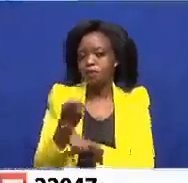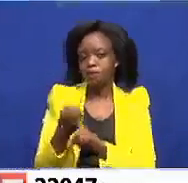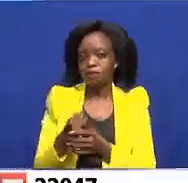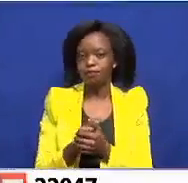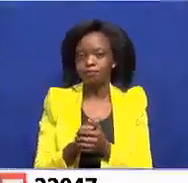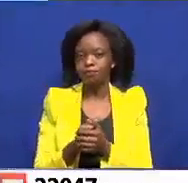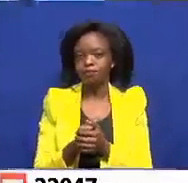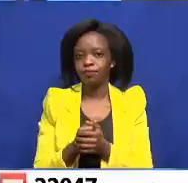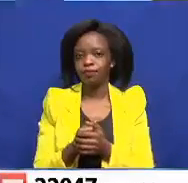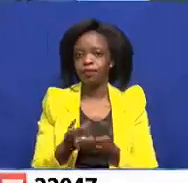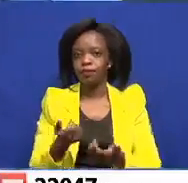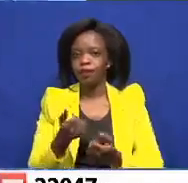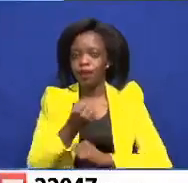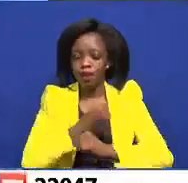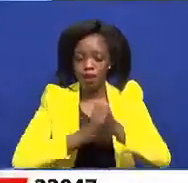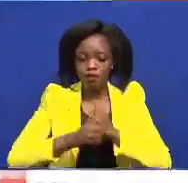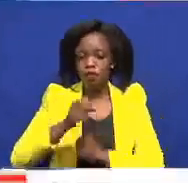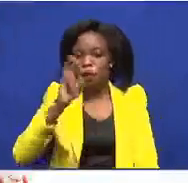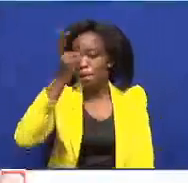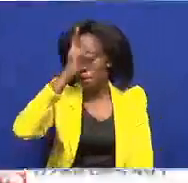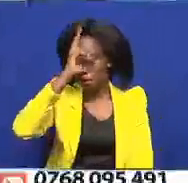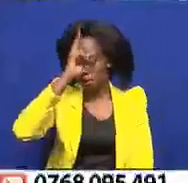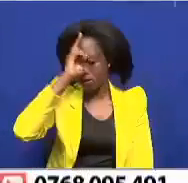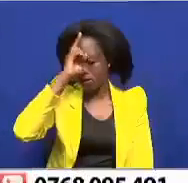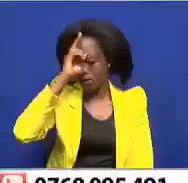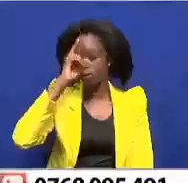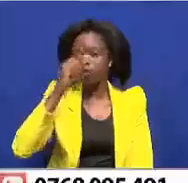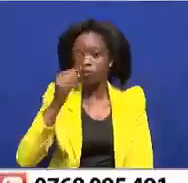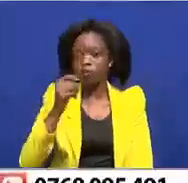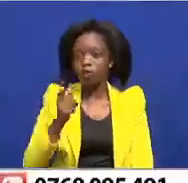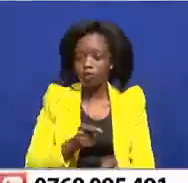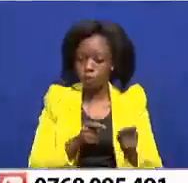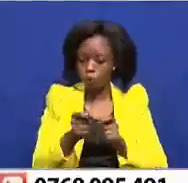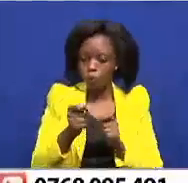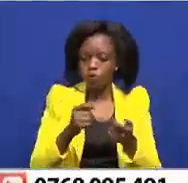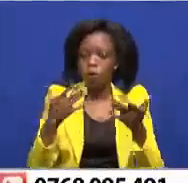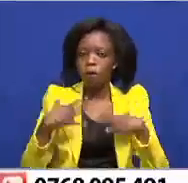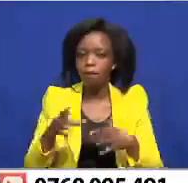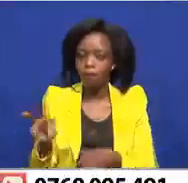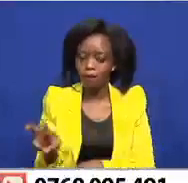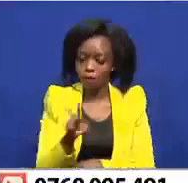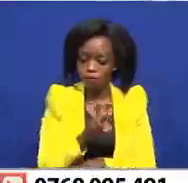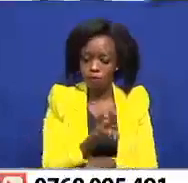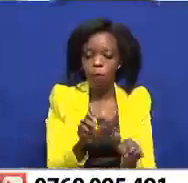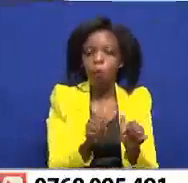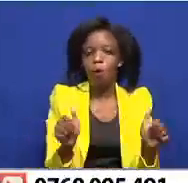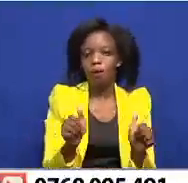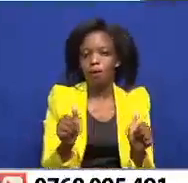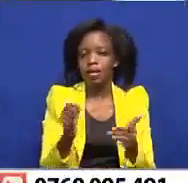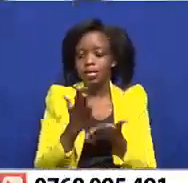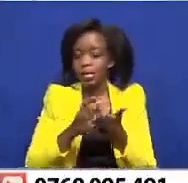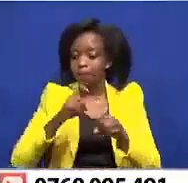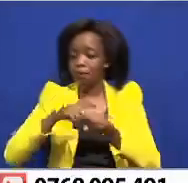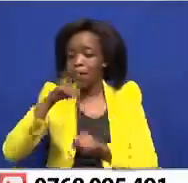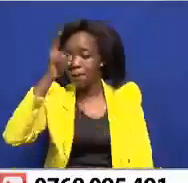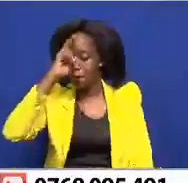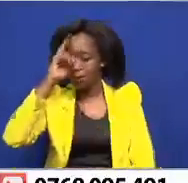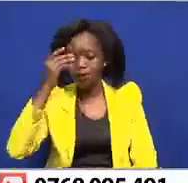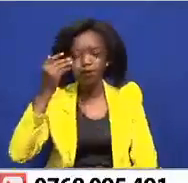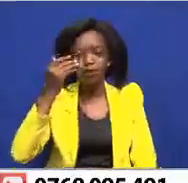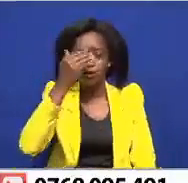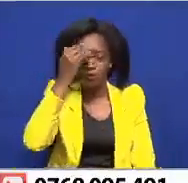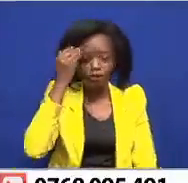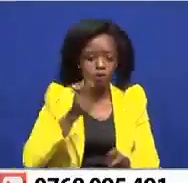of dedicated traffic police officers to ensure pedestrians cross safely. The police at times overwhelmed by controlling